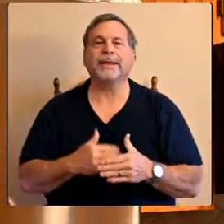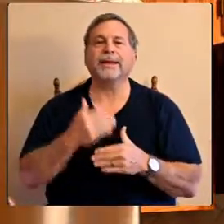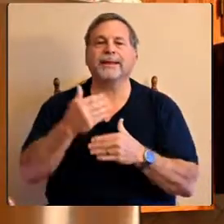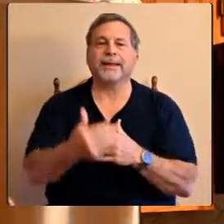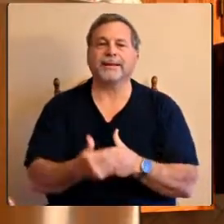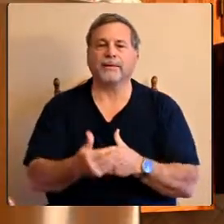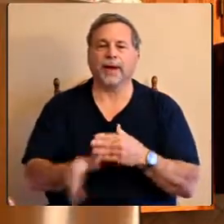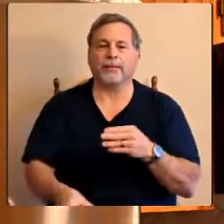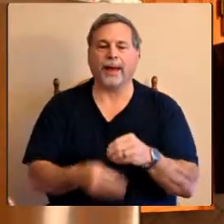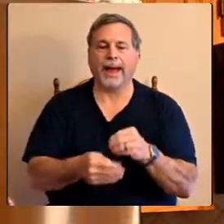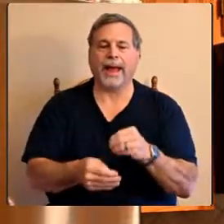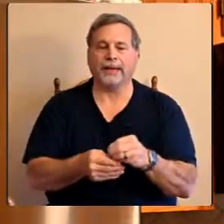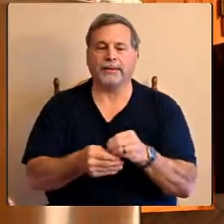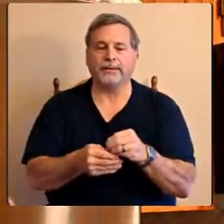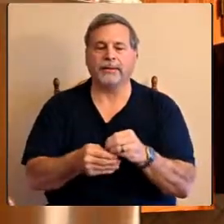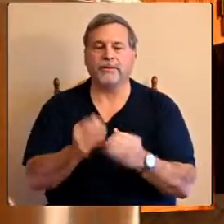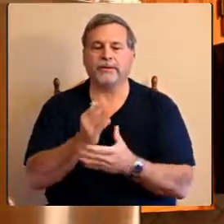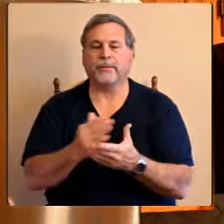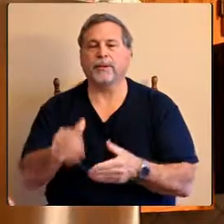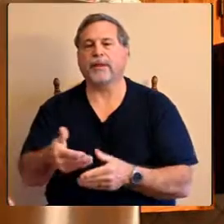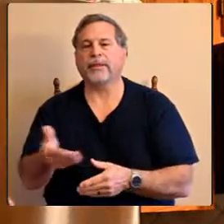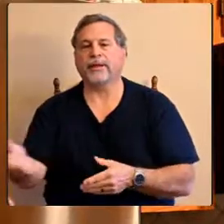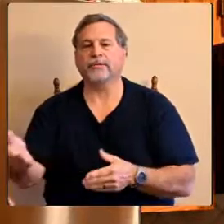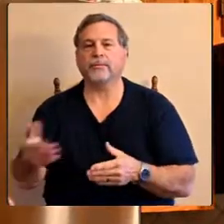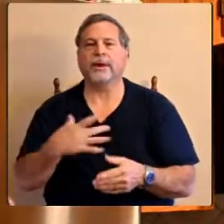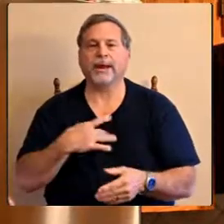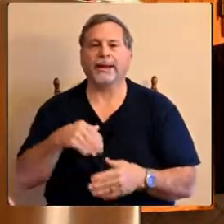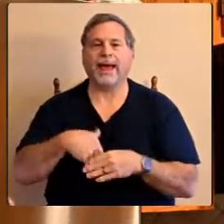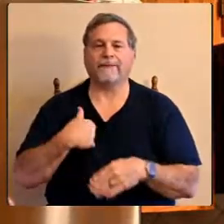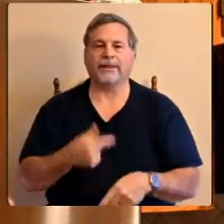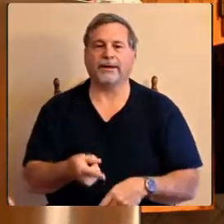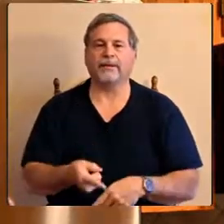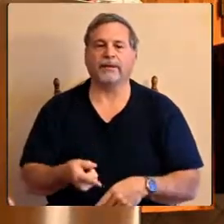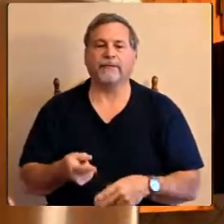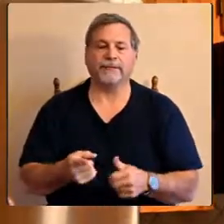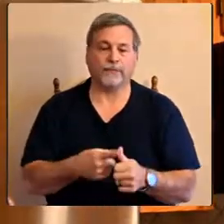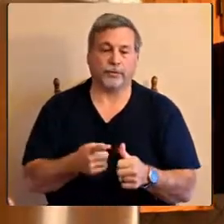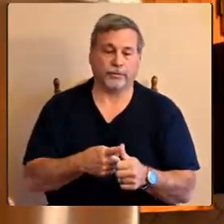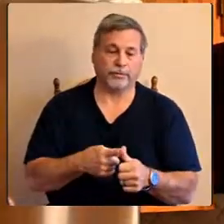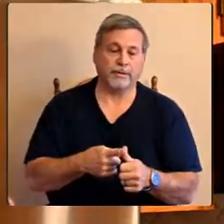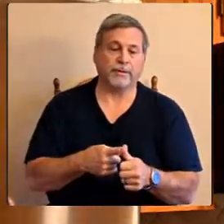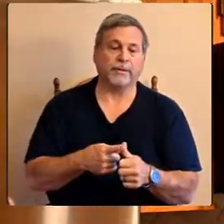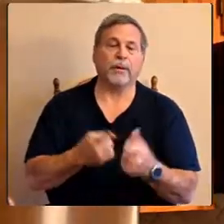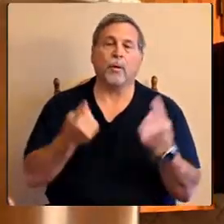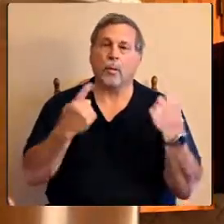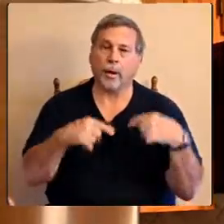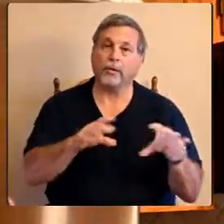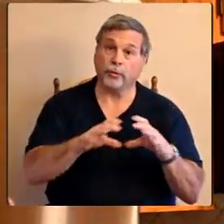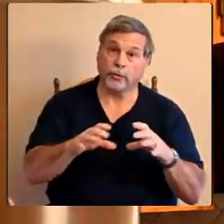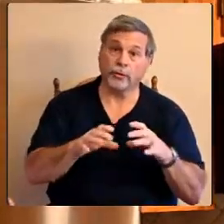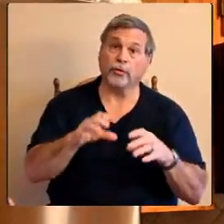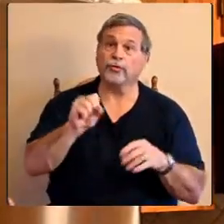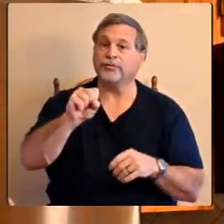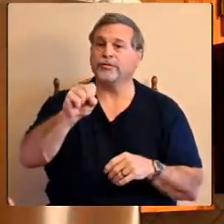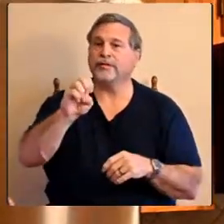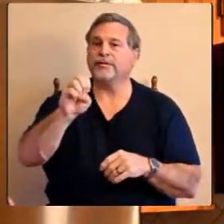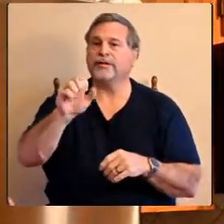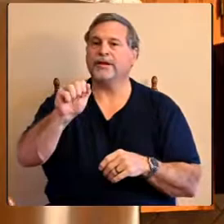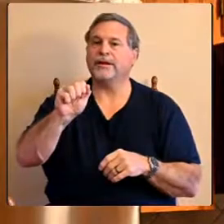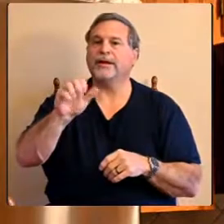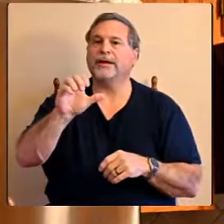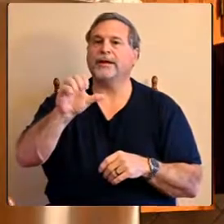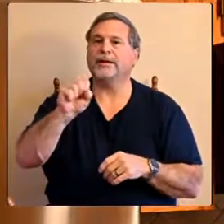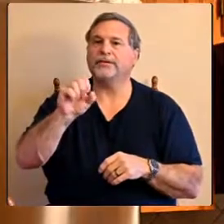Next thing I'm going to do is add some of the other ingredients that we like to have in here. First of all, as we do this, you got to season in